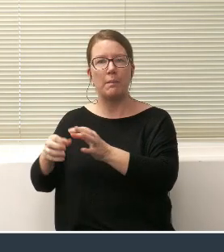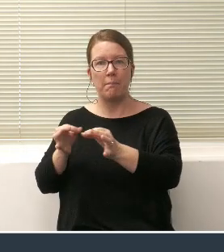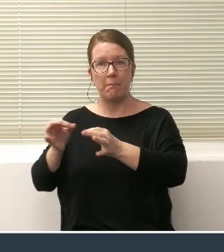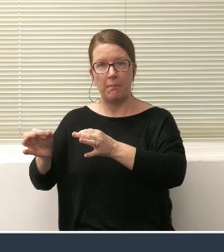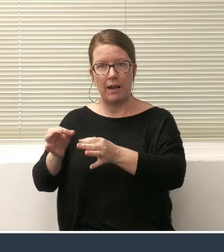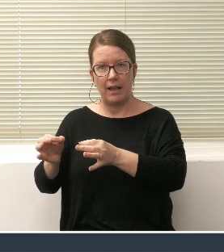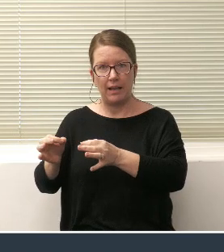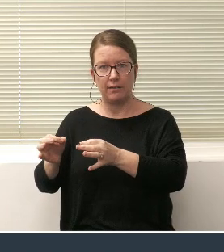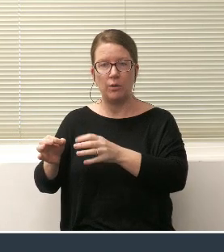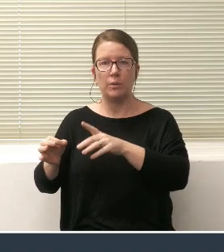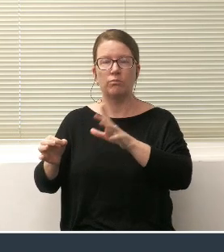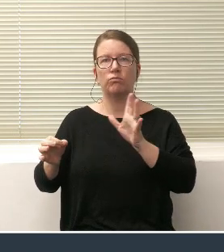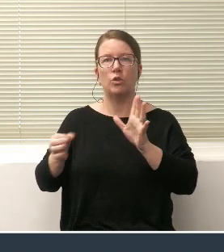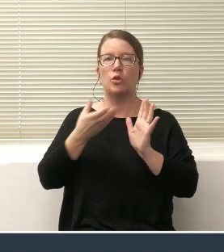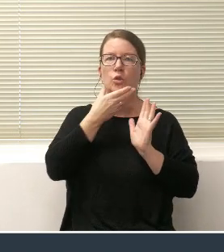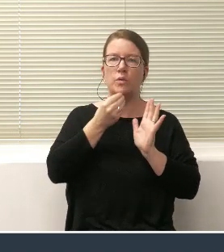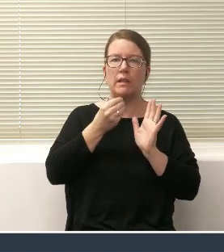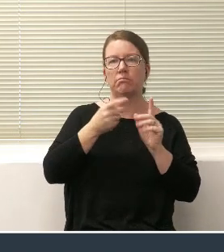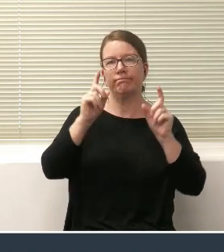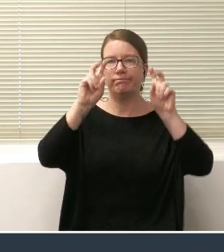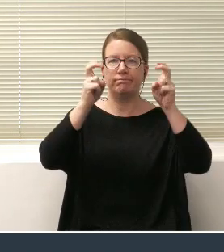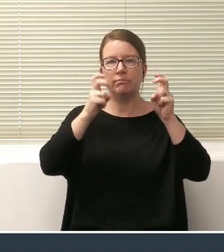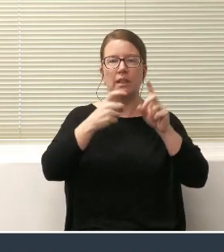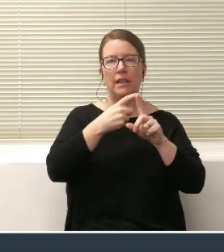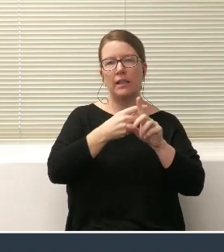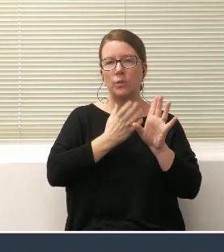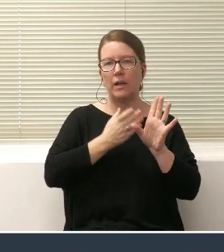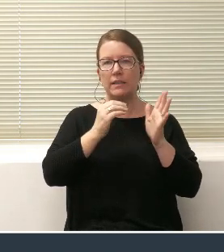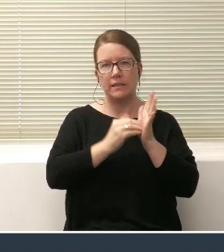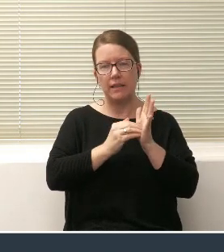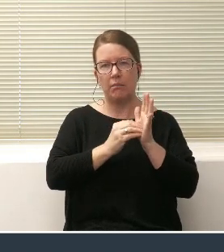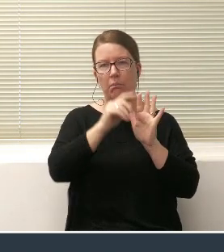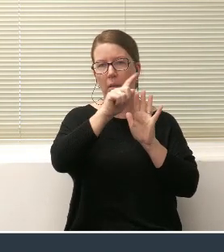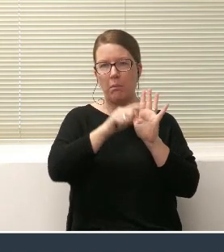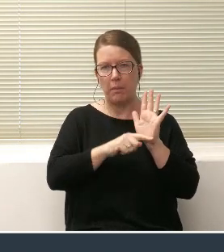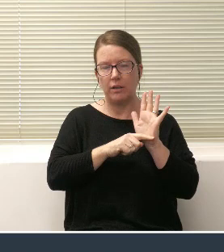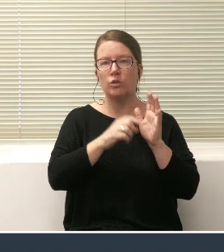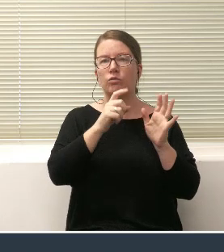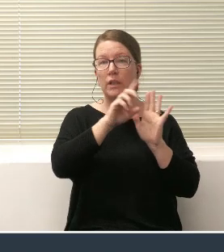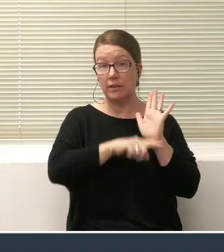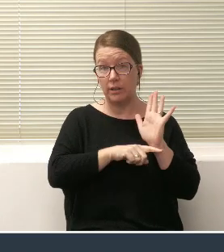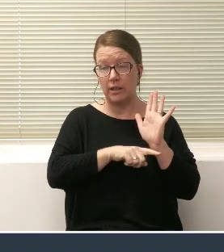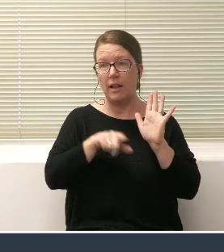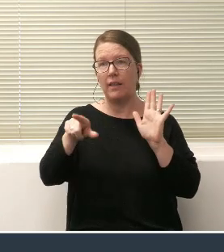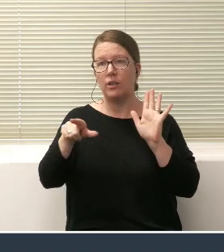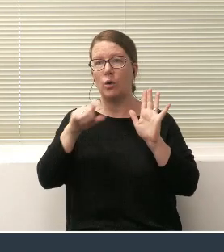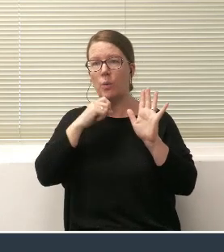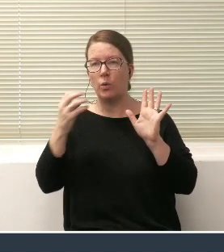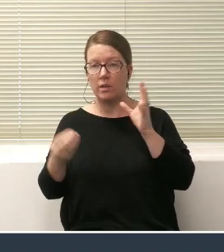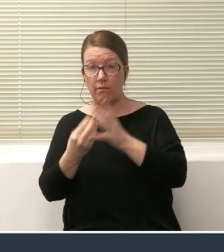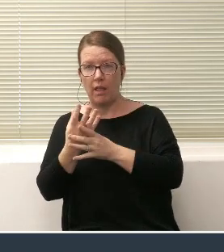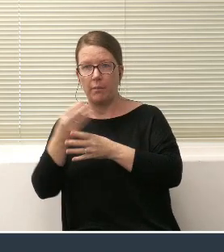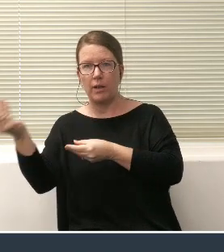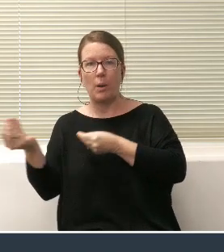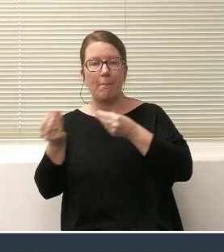light of X, Y, and Z criteria, and then they'll come back to council and discuss that